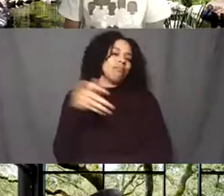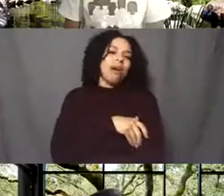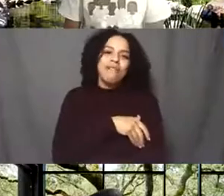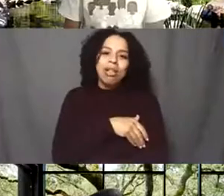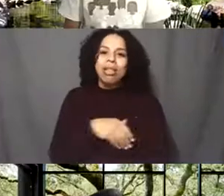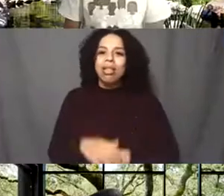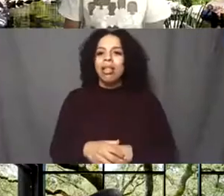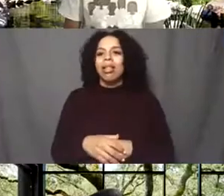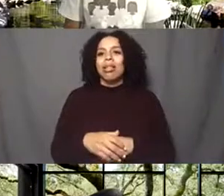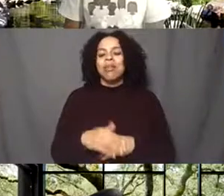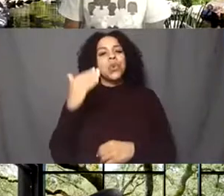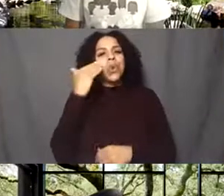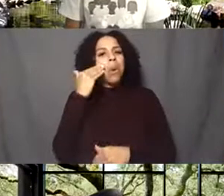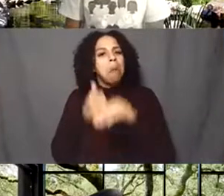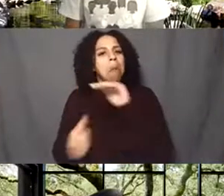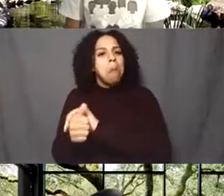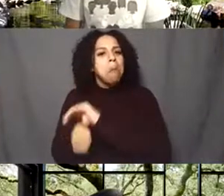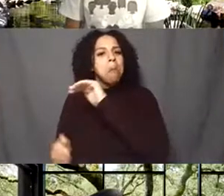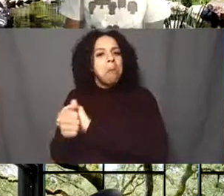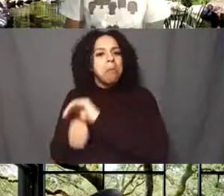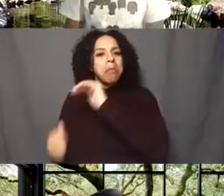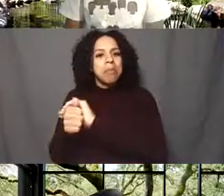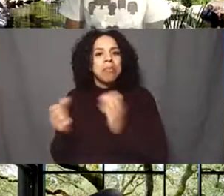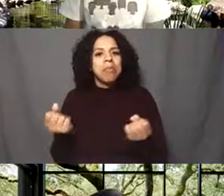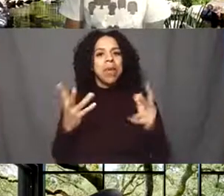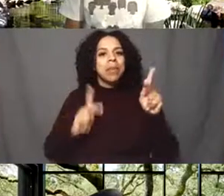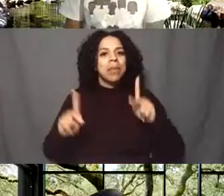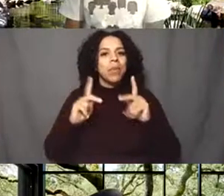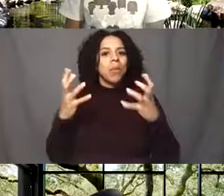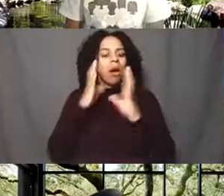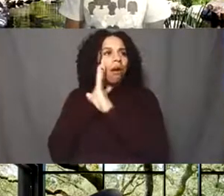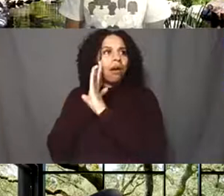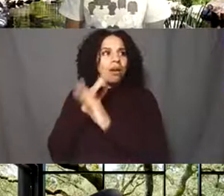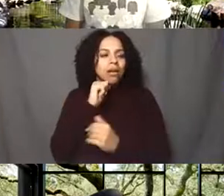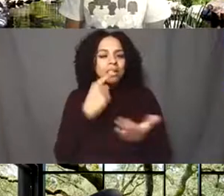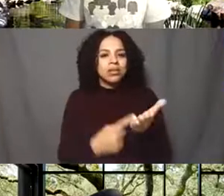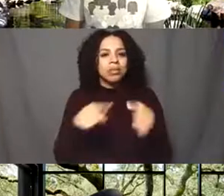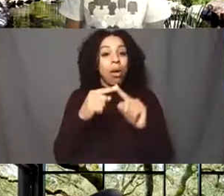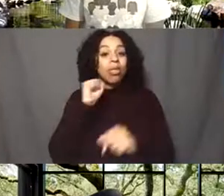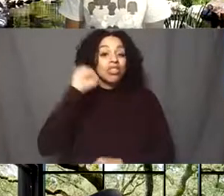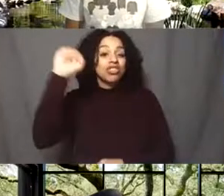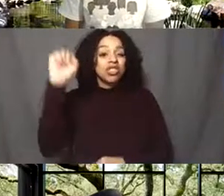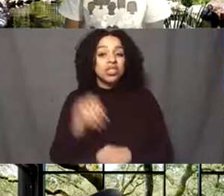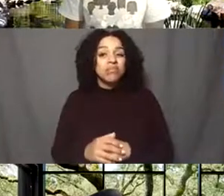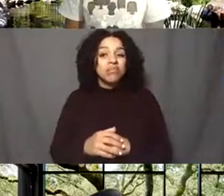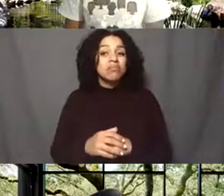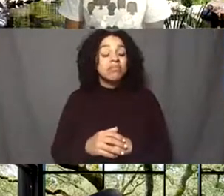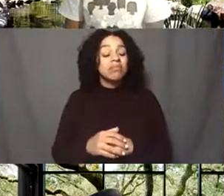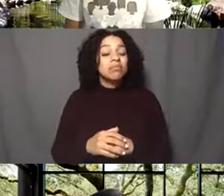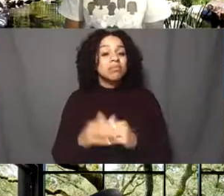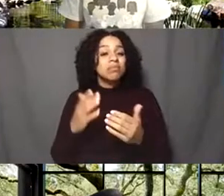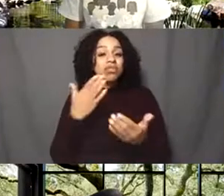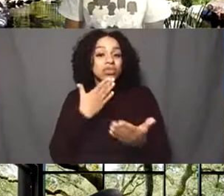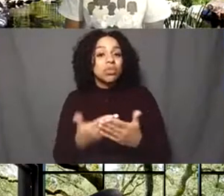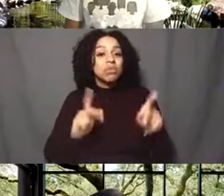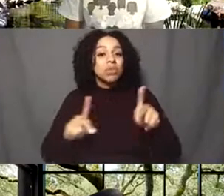of our society that we don't want to deal with. But much more important than that, it really is the power of mercy that I think all of us